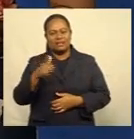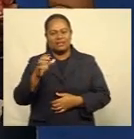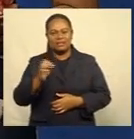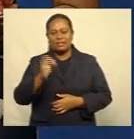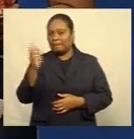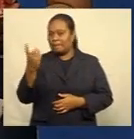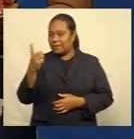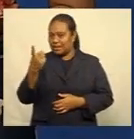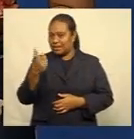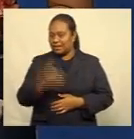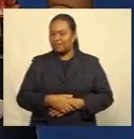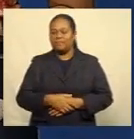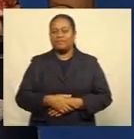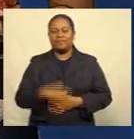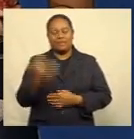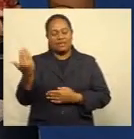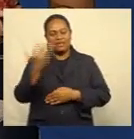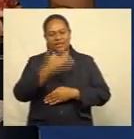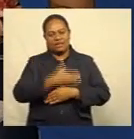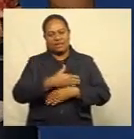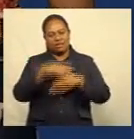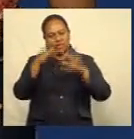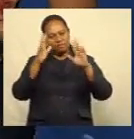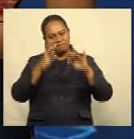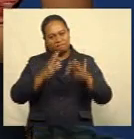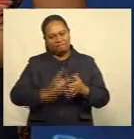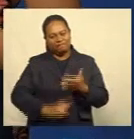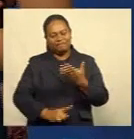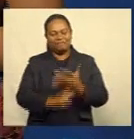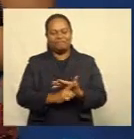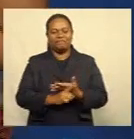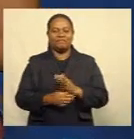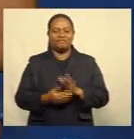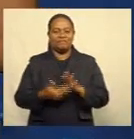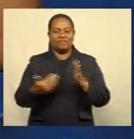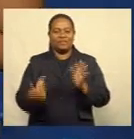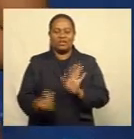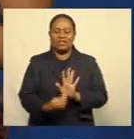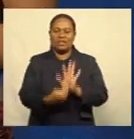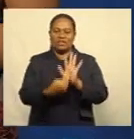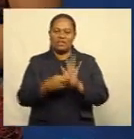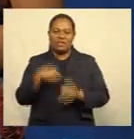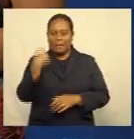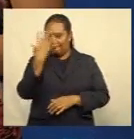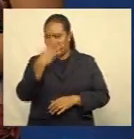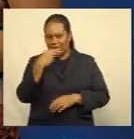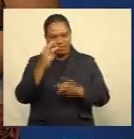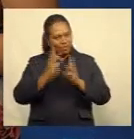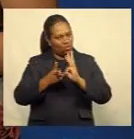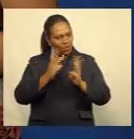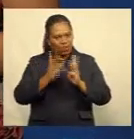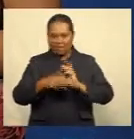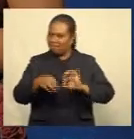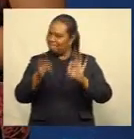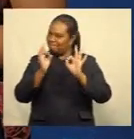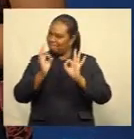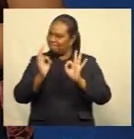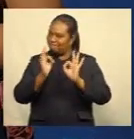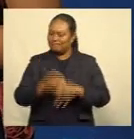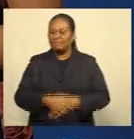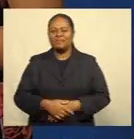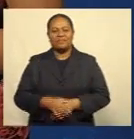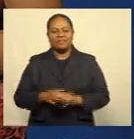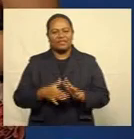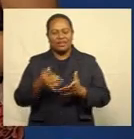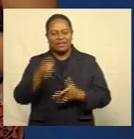be exact. The night will see showers. And moving to the north, beautiful weather, the perfect beach one, but keep in